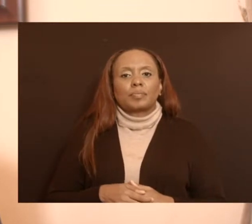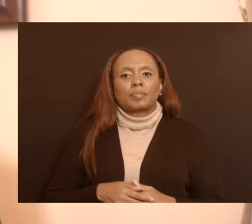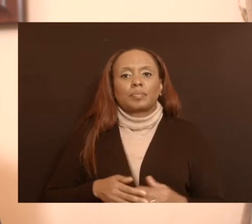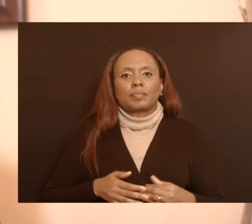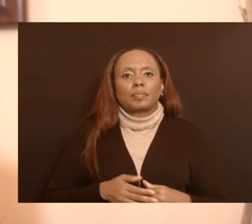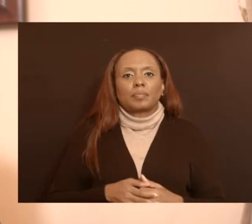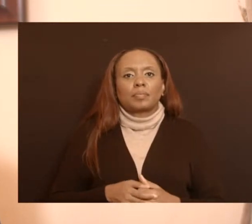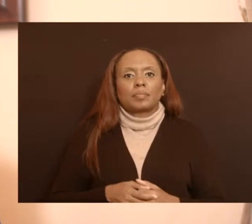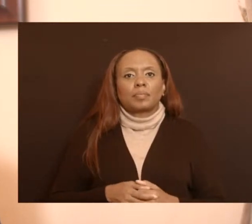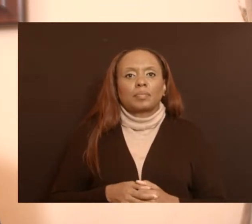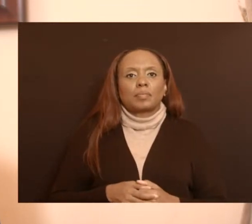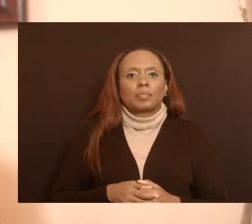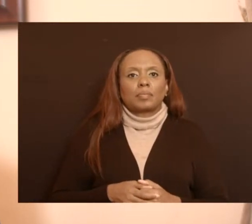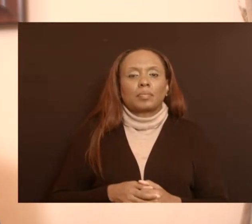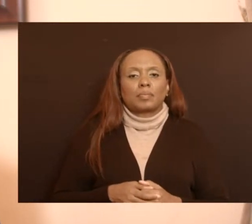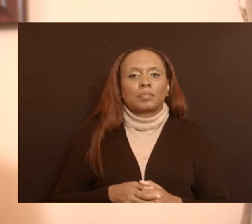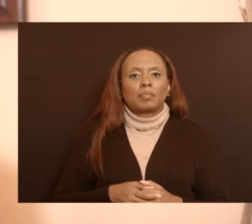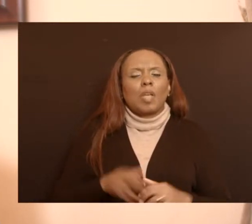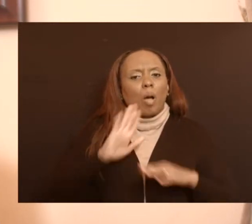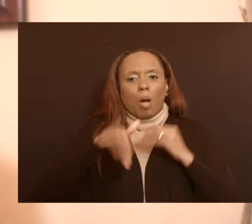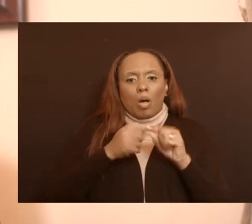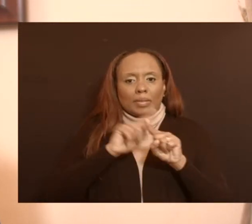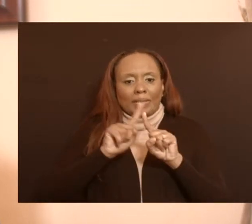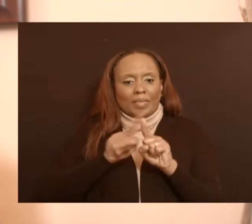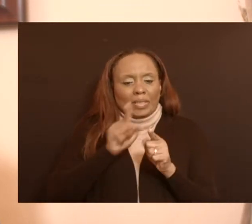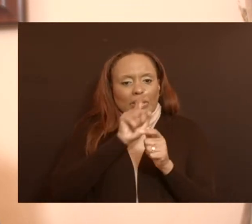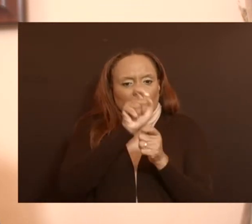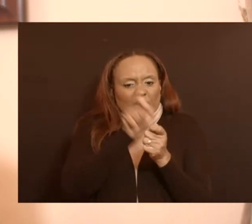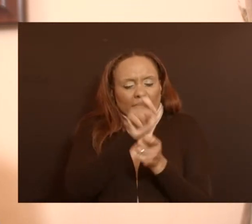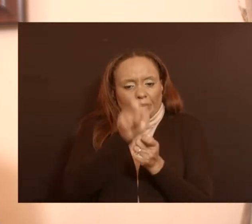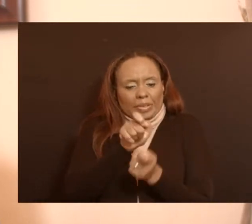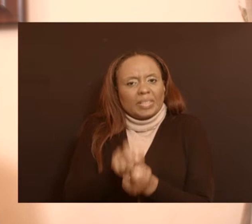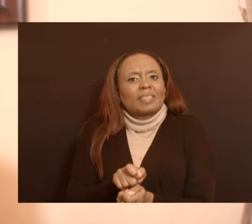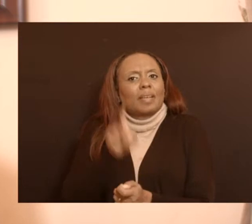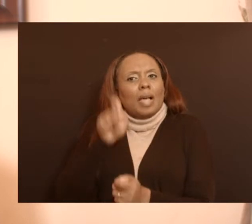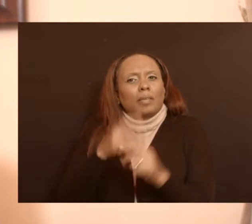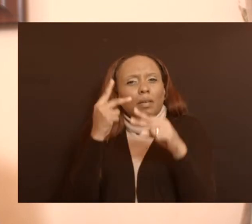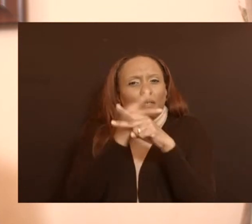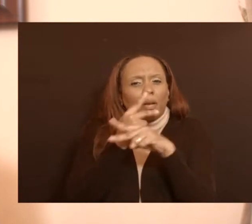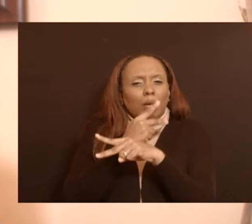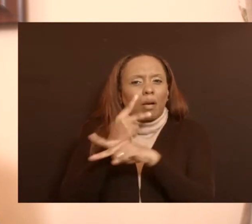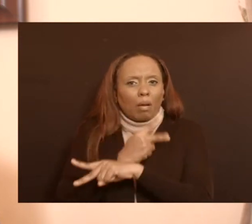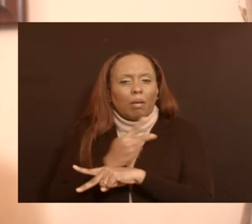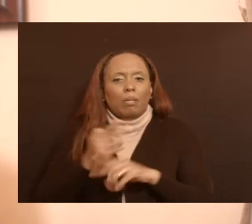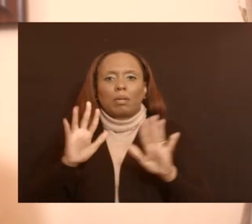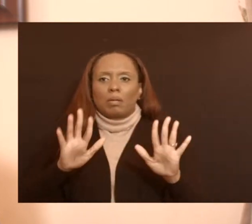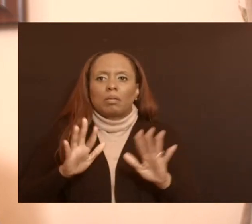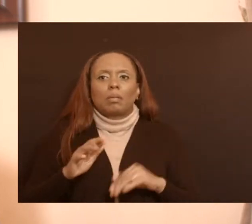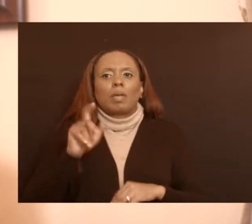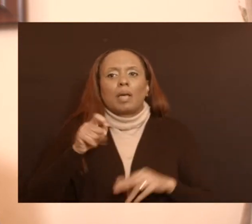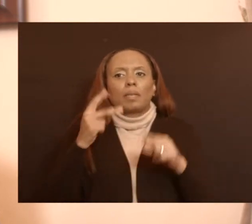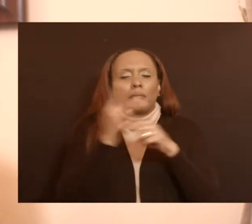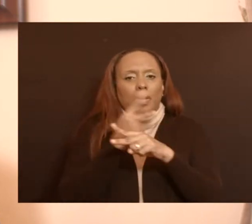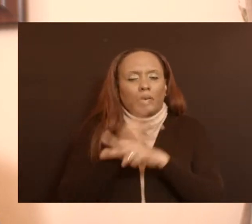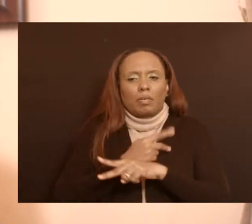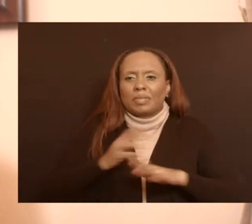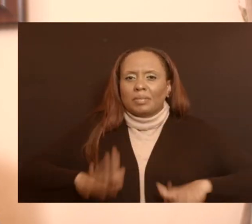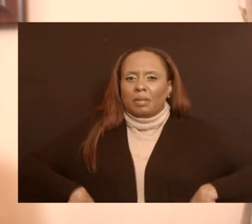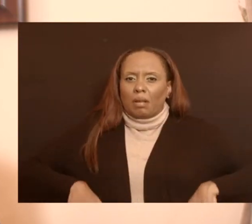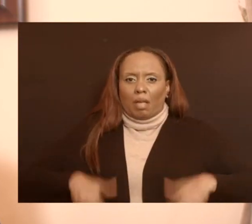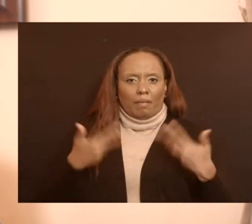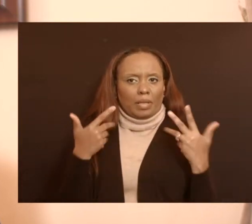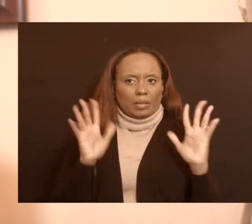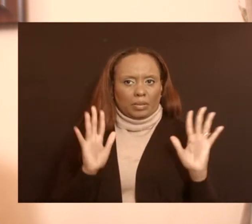the nuts and bolts of it that still has to be worked out on the Ministry of Health's end. So that part of it is not yet